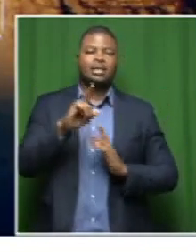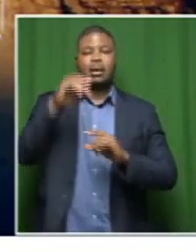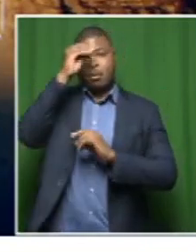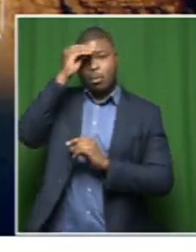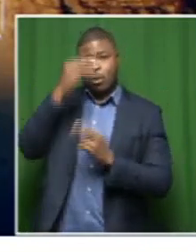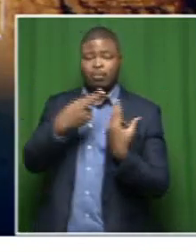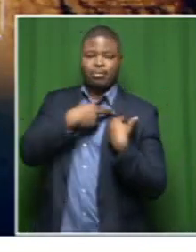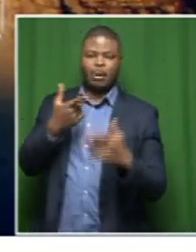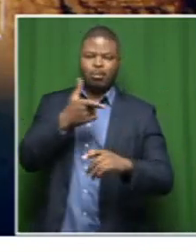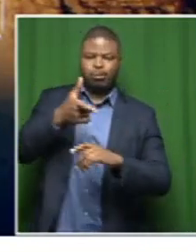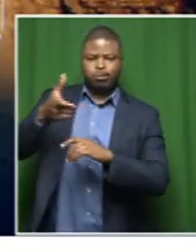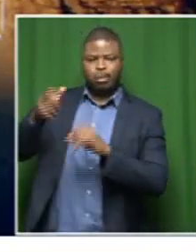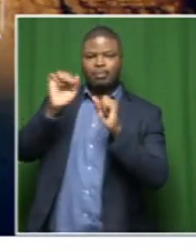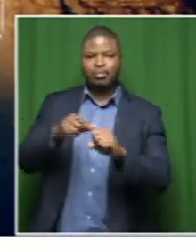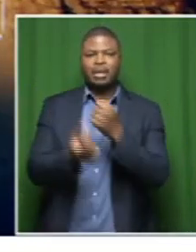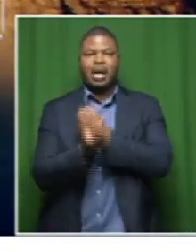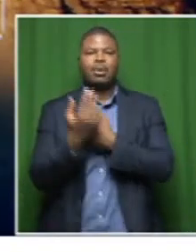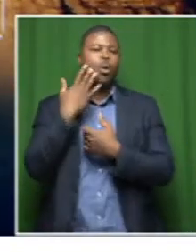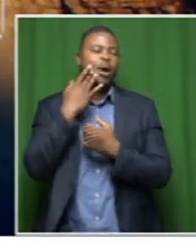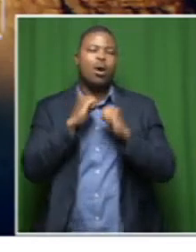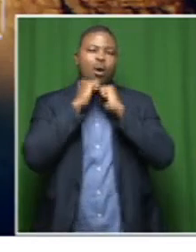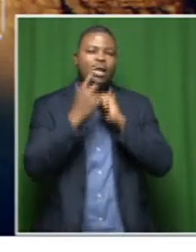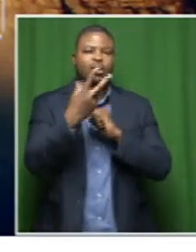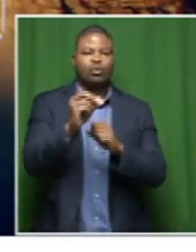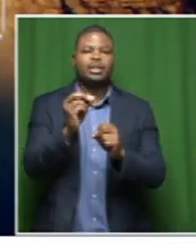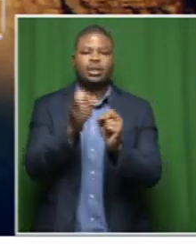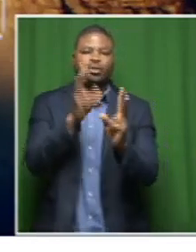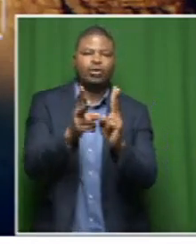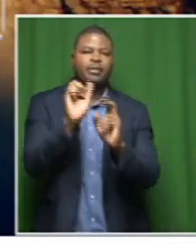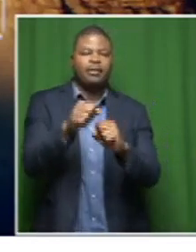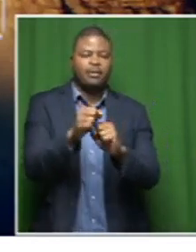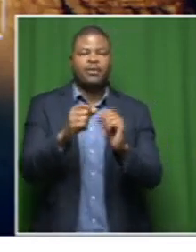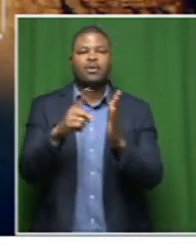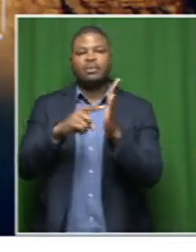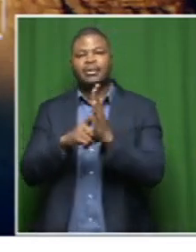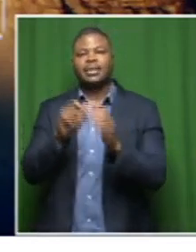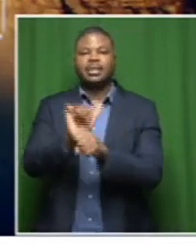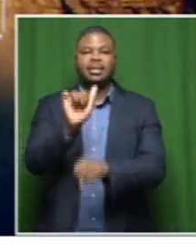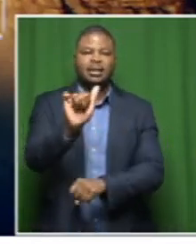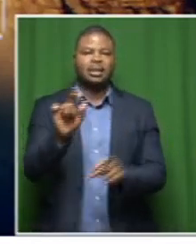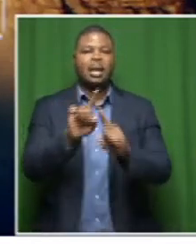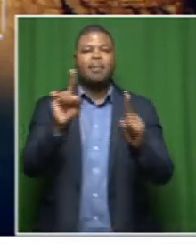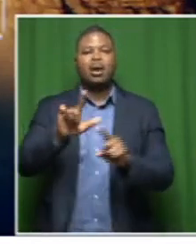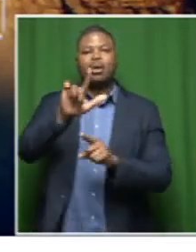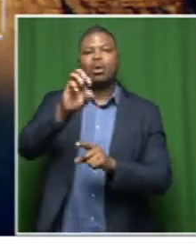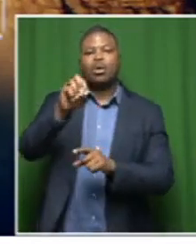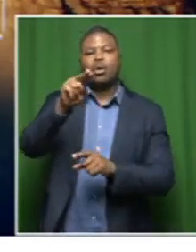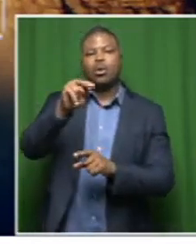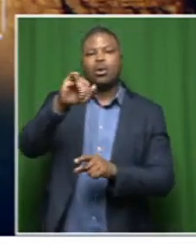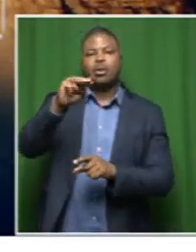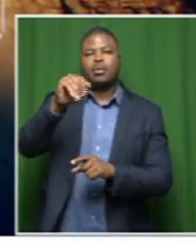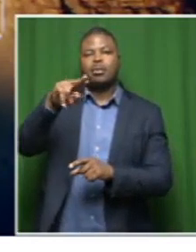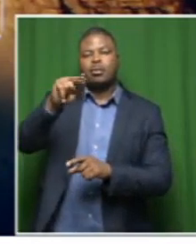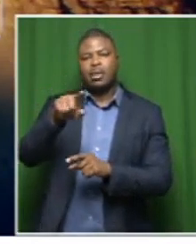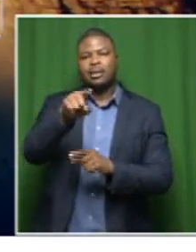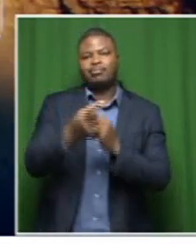August 2012. Now, in May, the Sibanye Stillwater, which took over or acquired Lonmin in